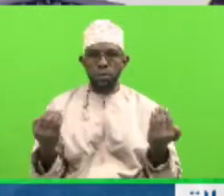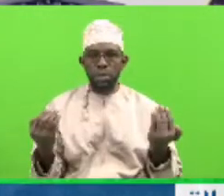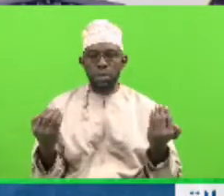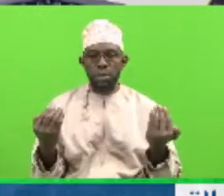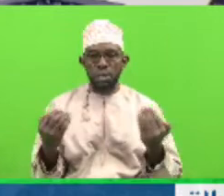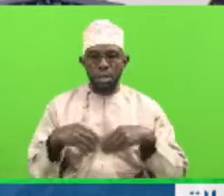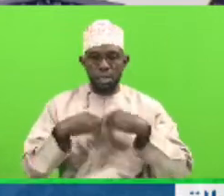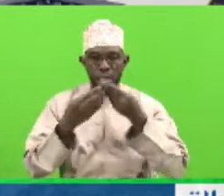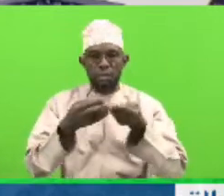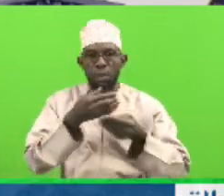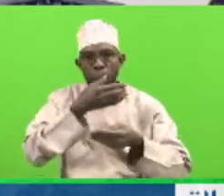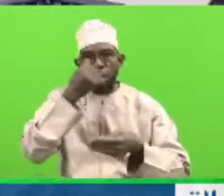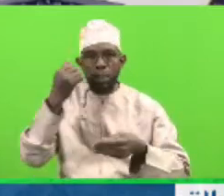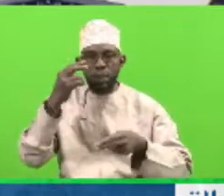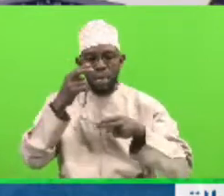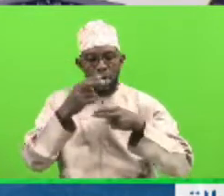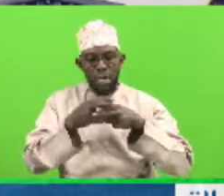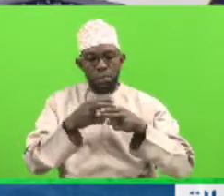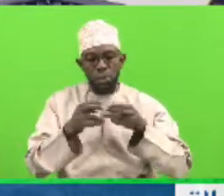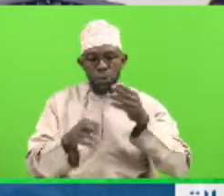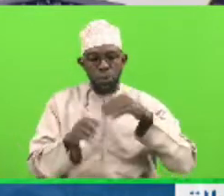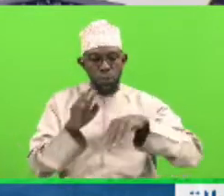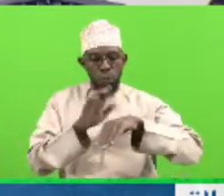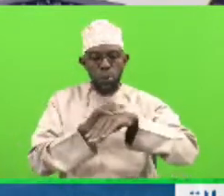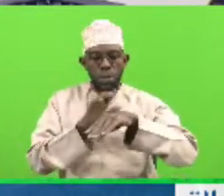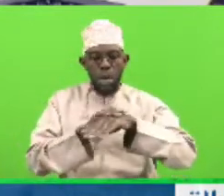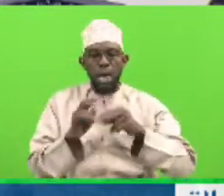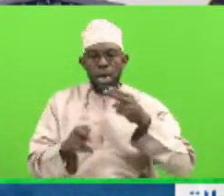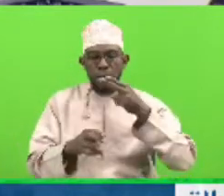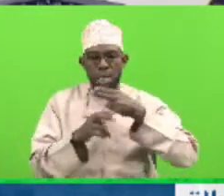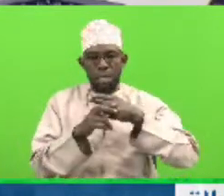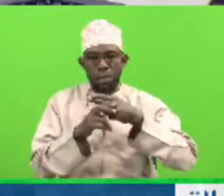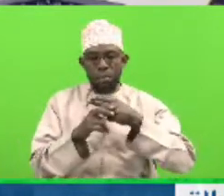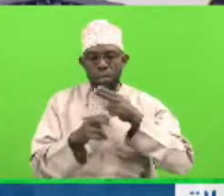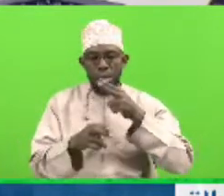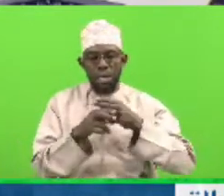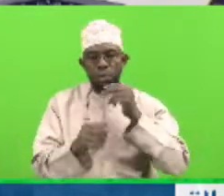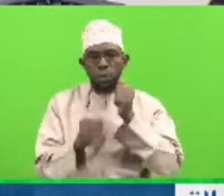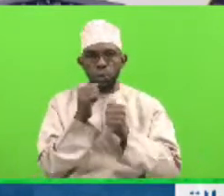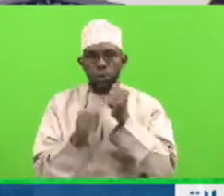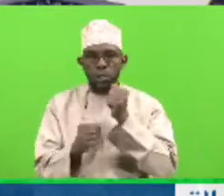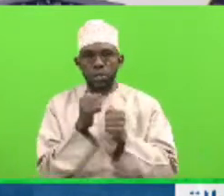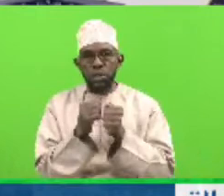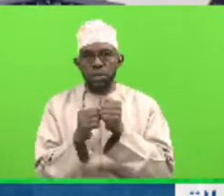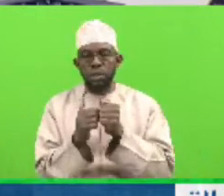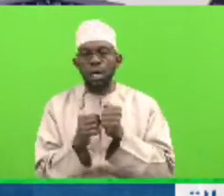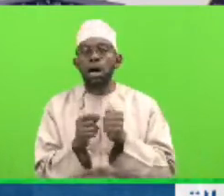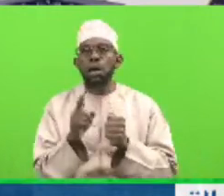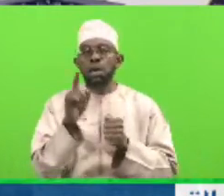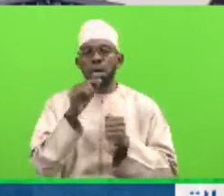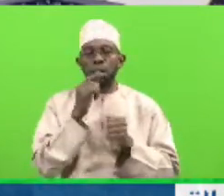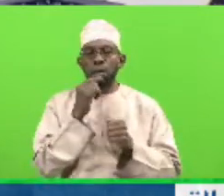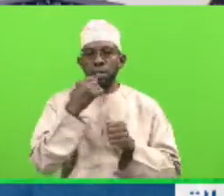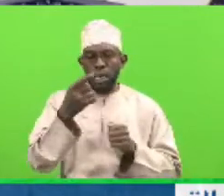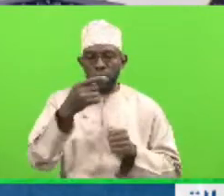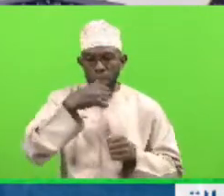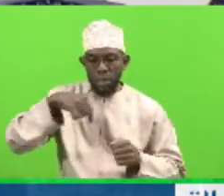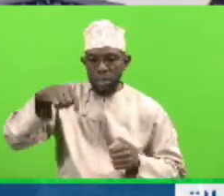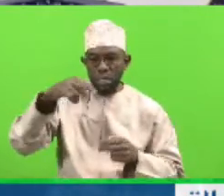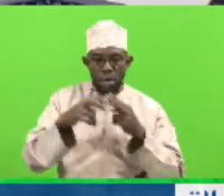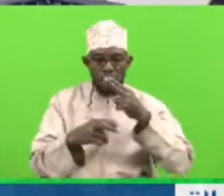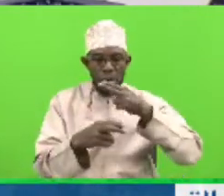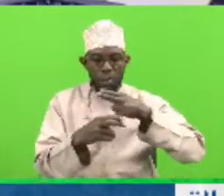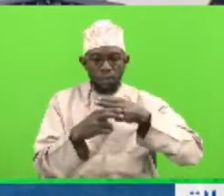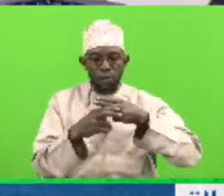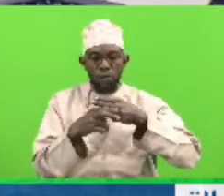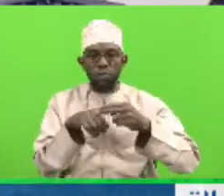should give them good names. And among the names that he recommends are the names